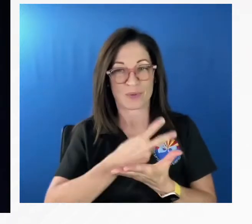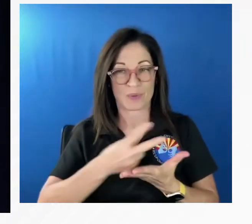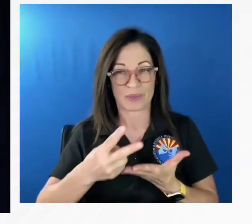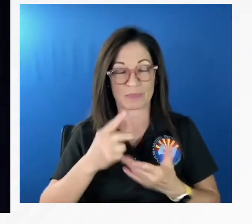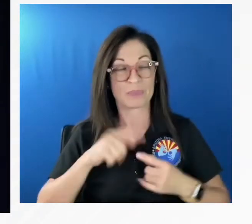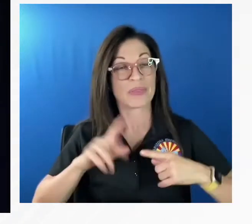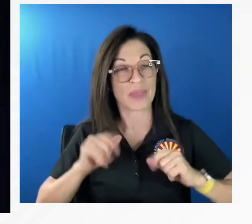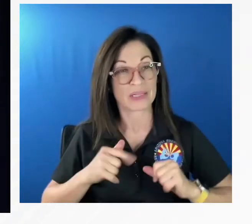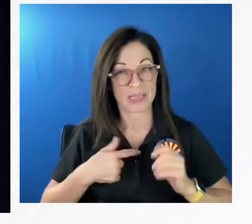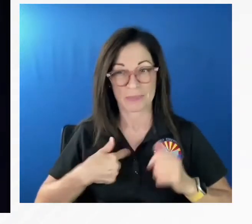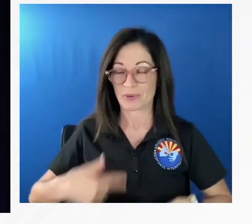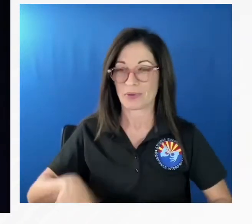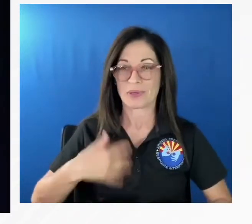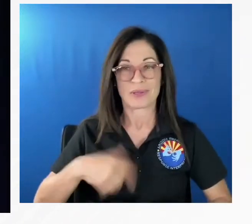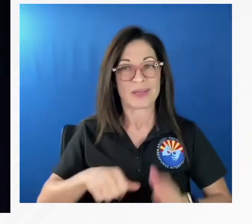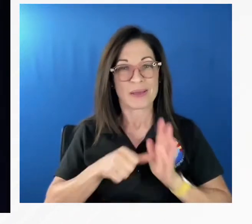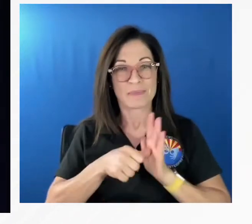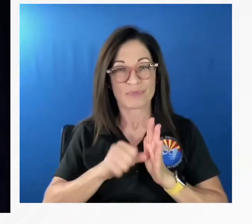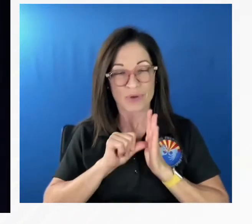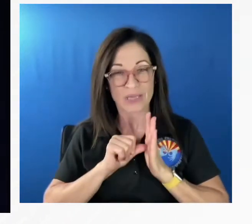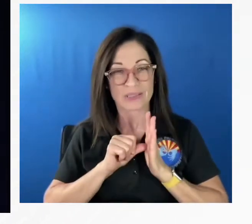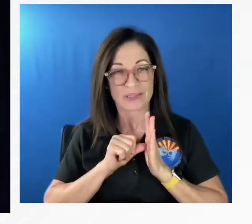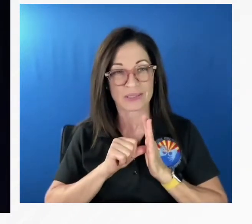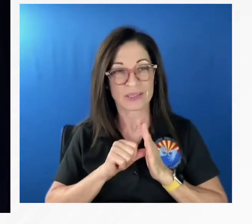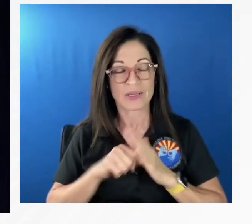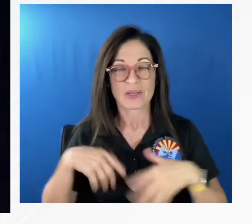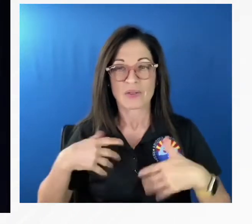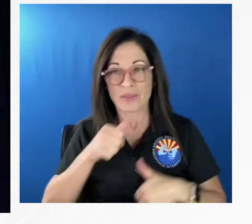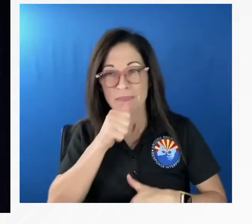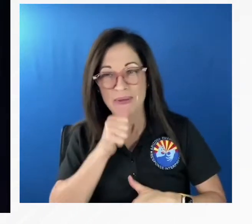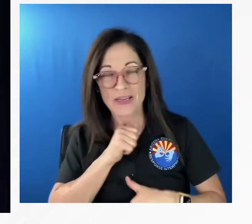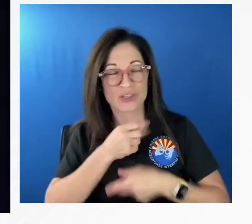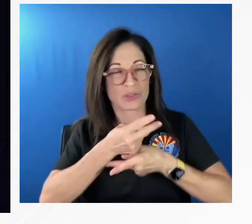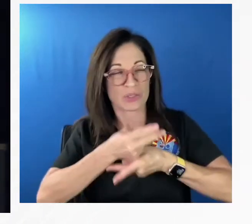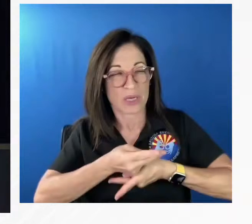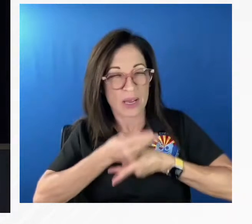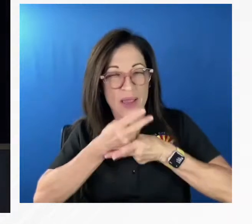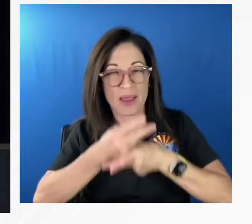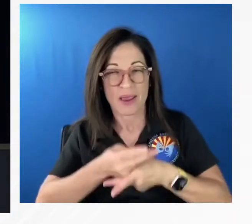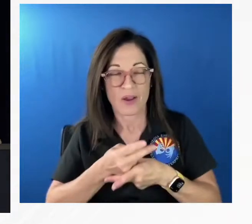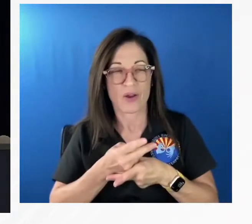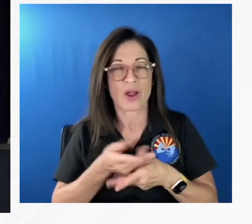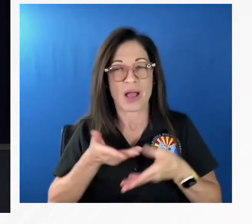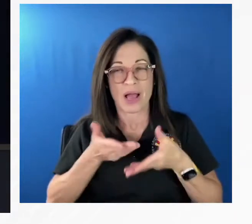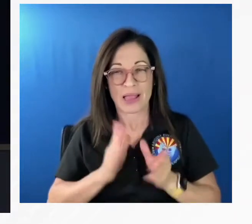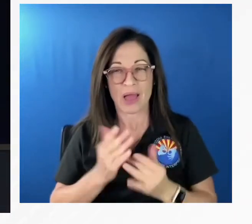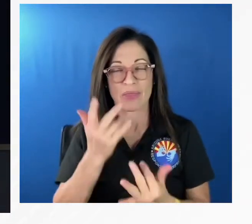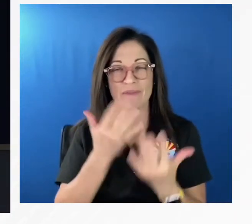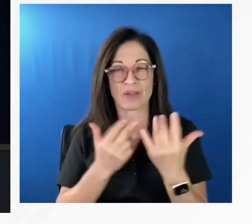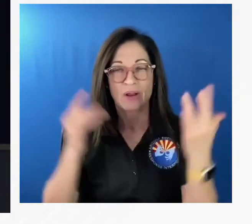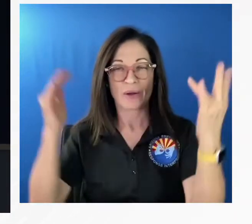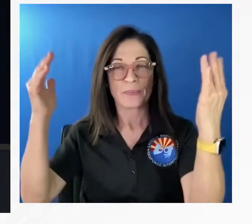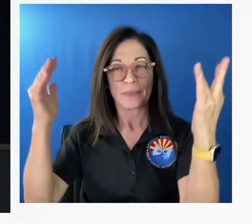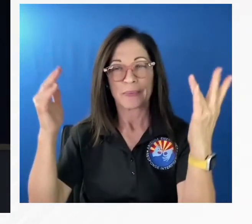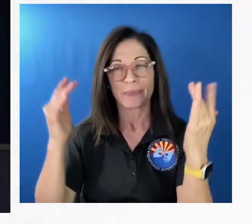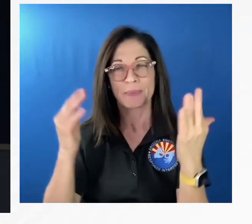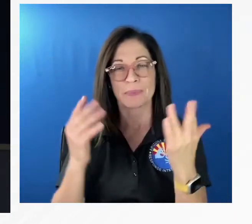really impressed about is the patience and care of letting that fire behavior come down.